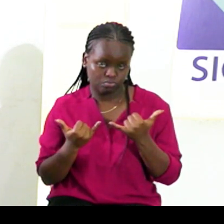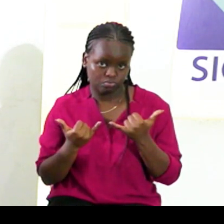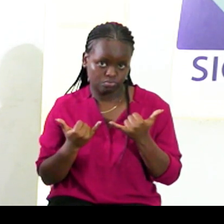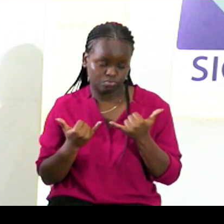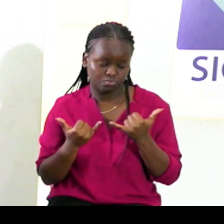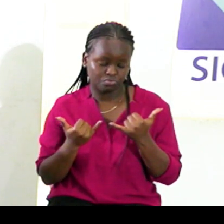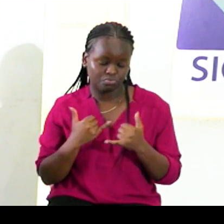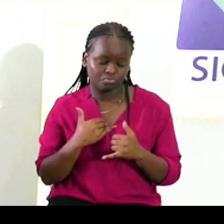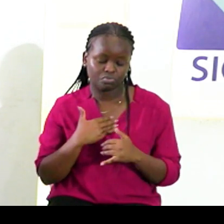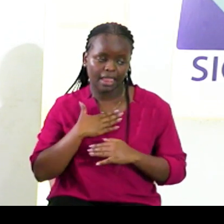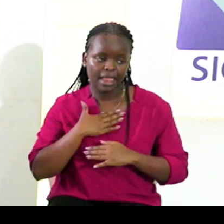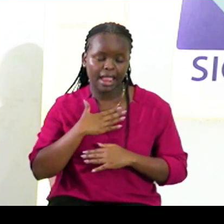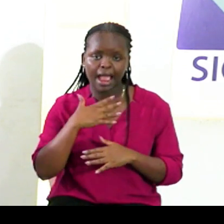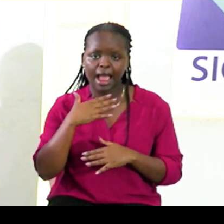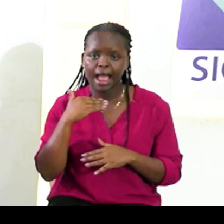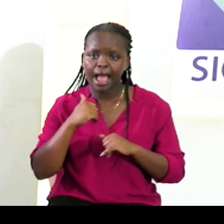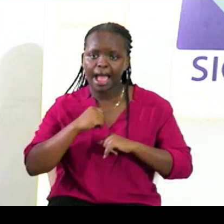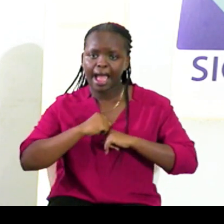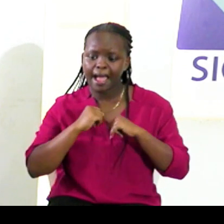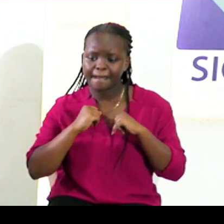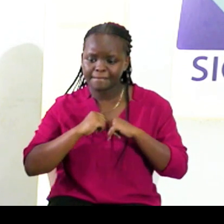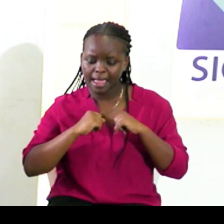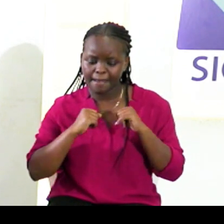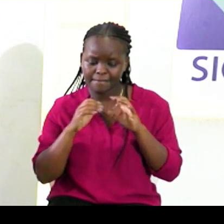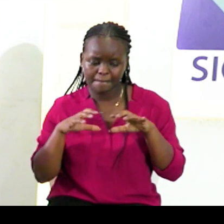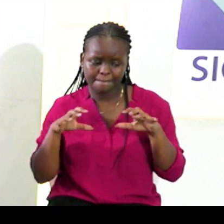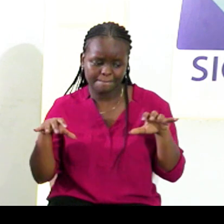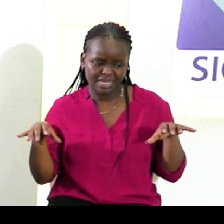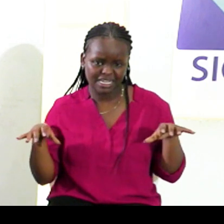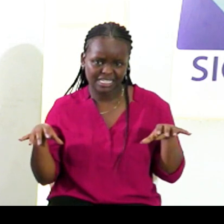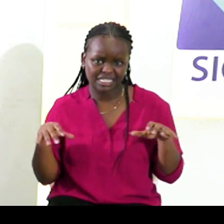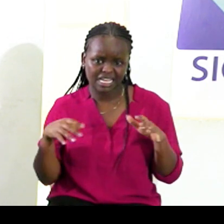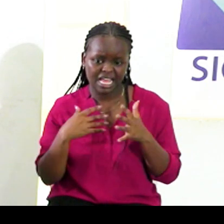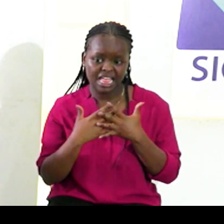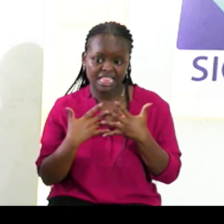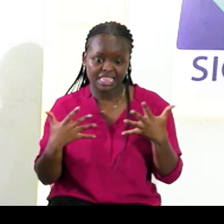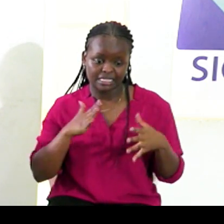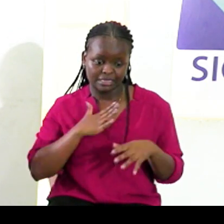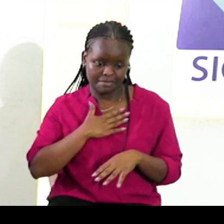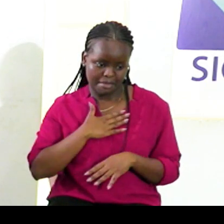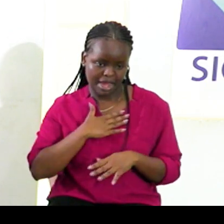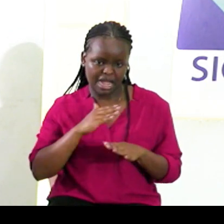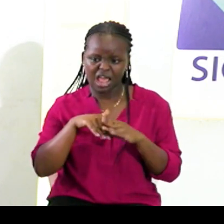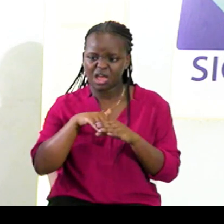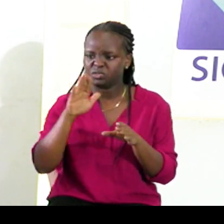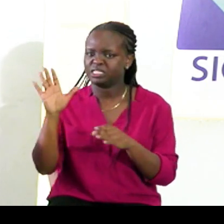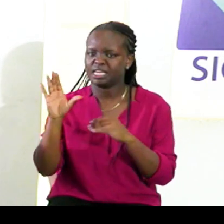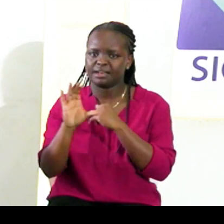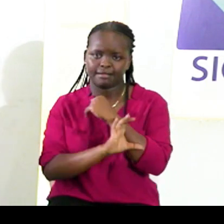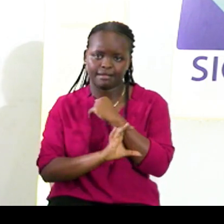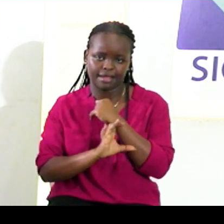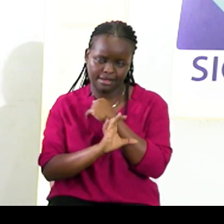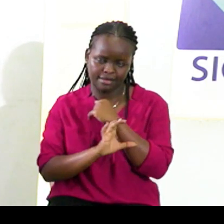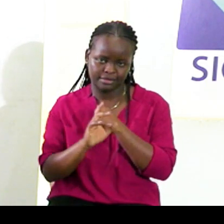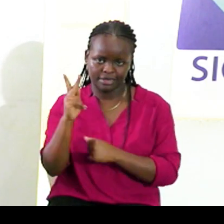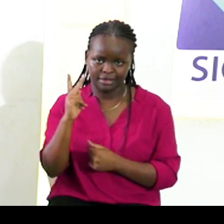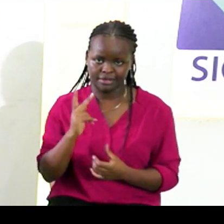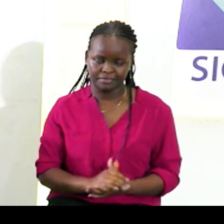I'm glad to be marketing my products outside Kenya. Wow. That's a